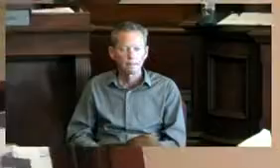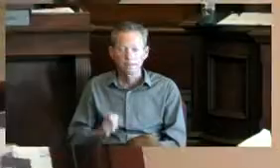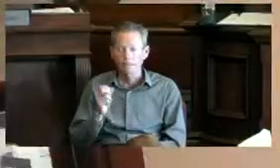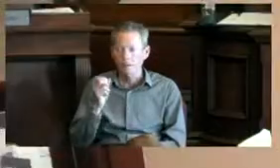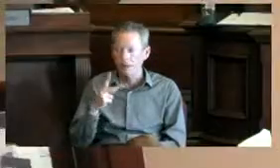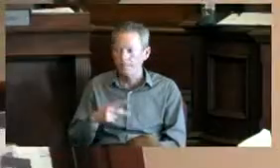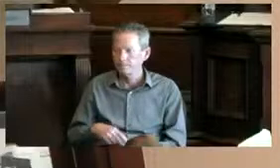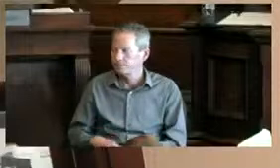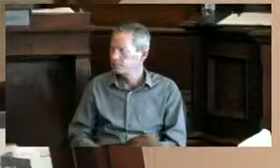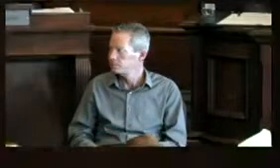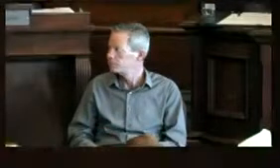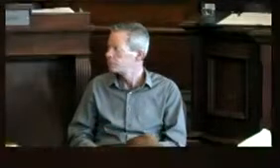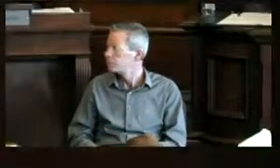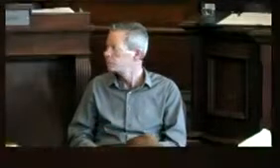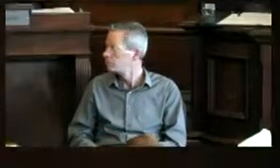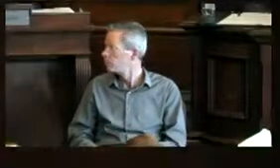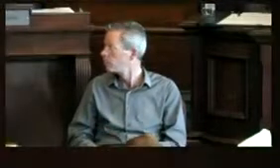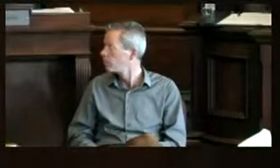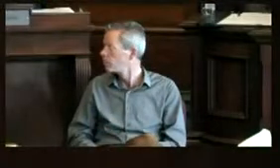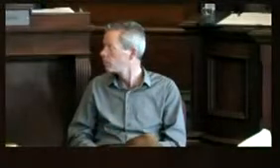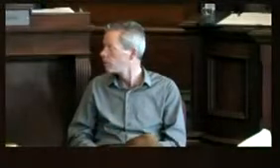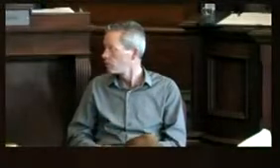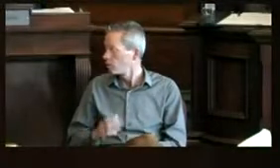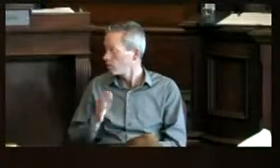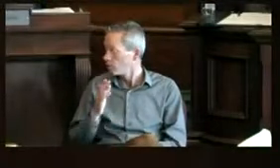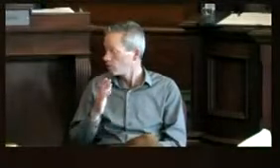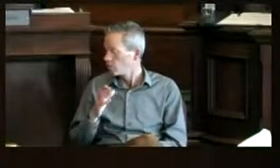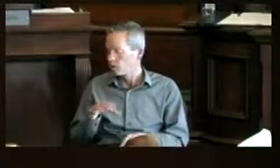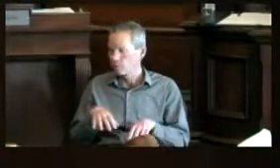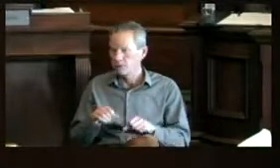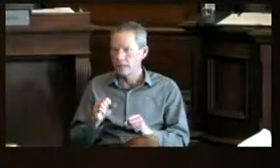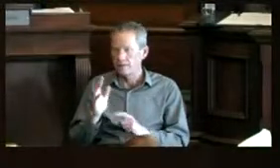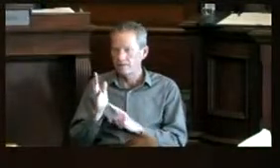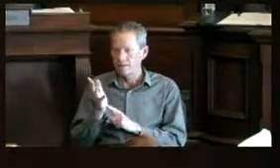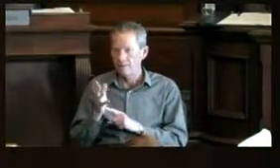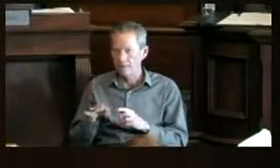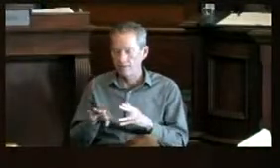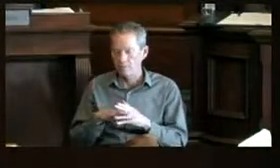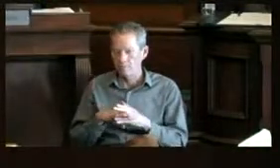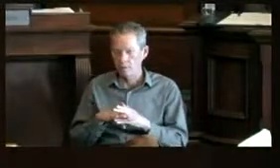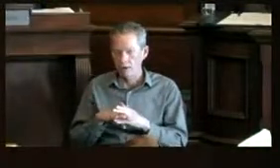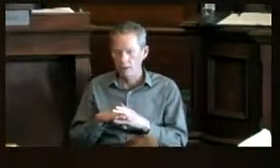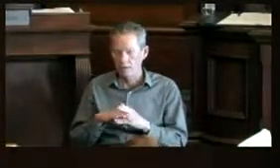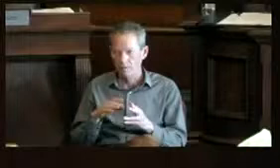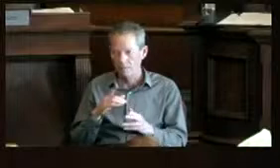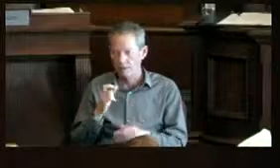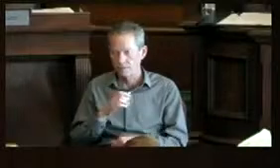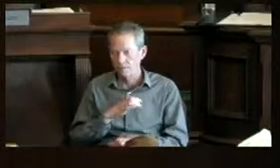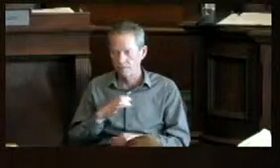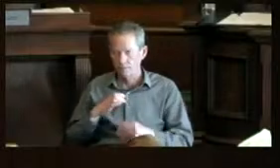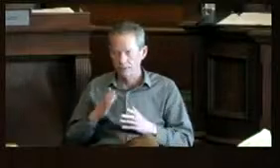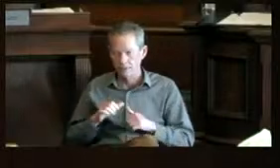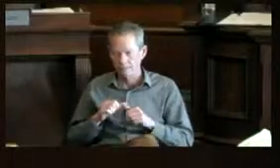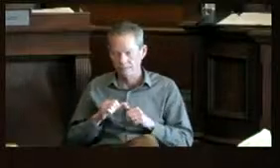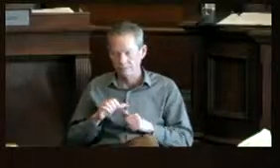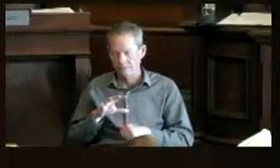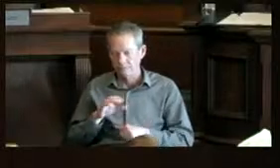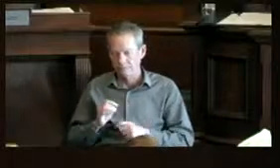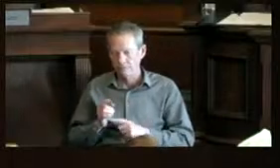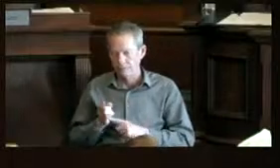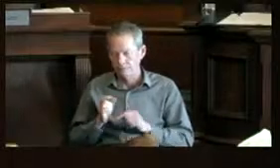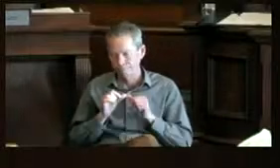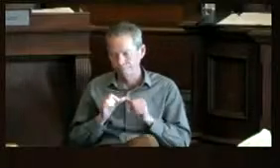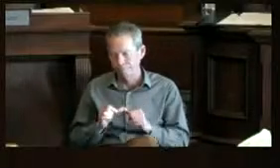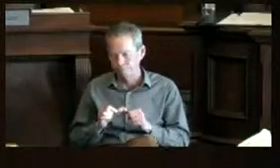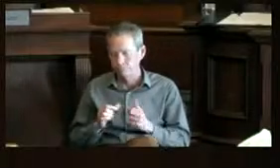Okay. On that note, we're going to take a 5-minute break, because I've had council members sitting here for 50 minutes straight.